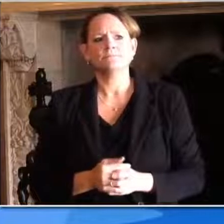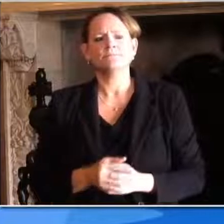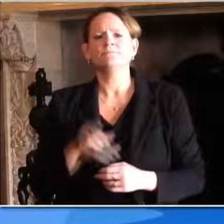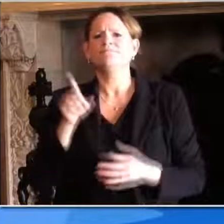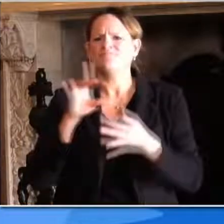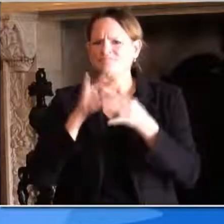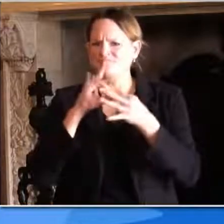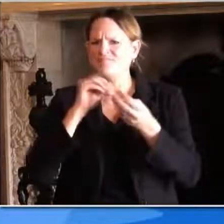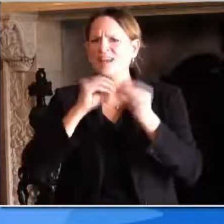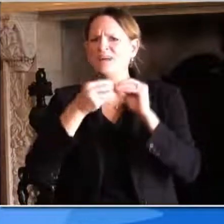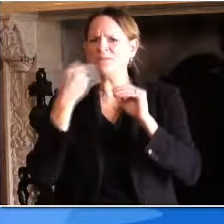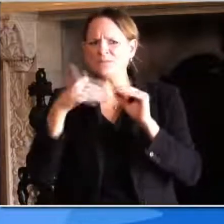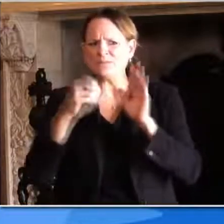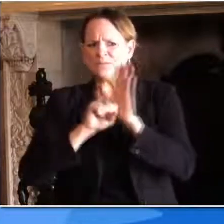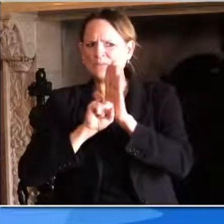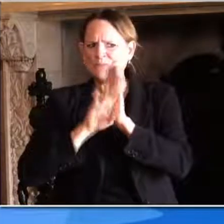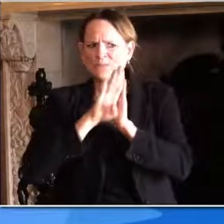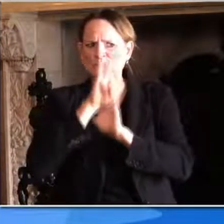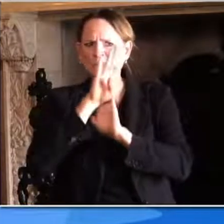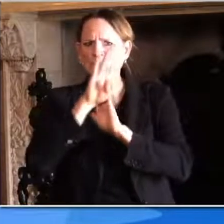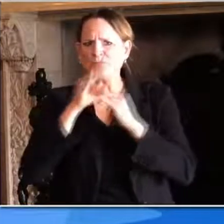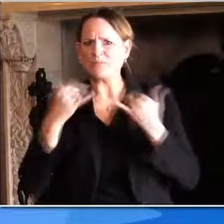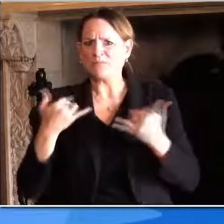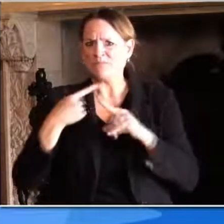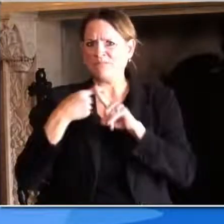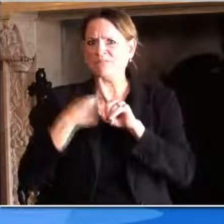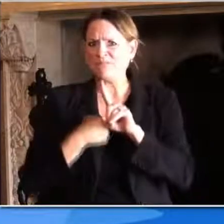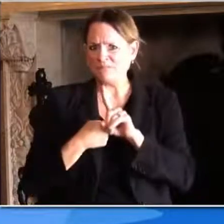over a month. And to piggyback on Mitch's question,